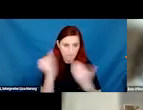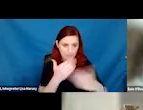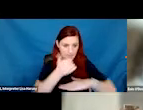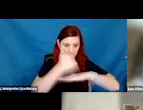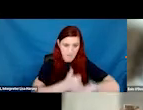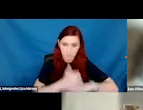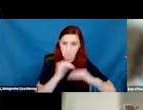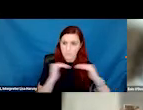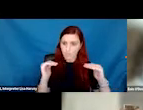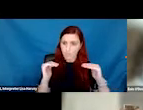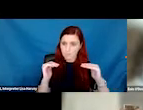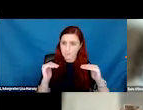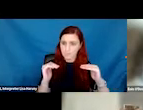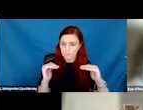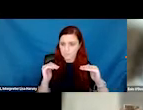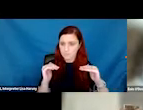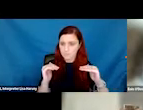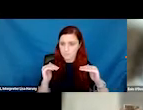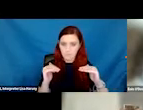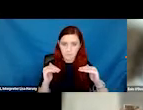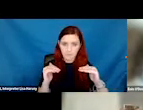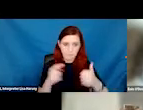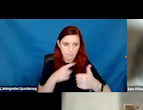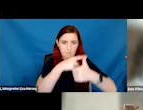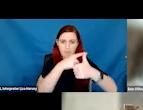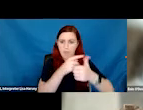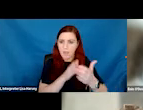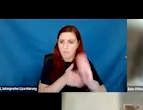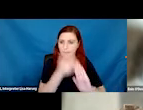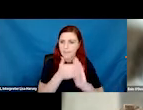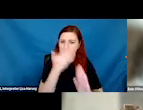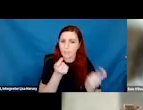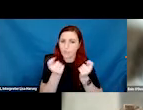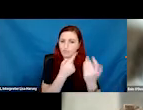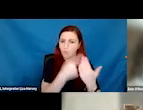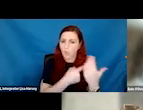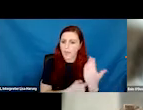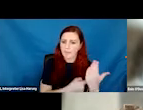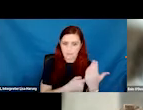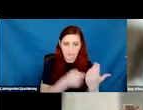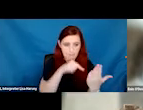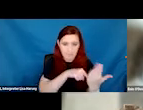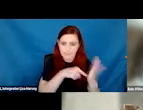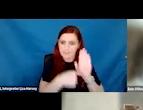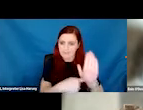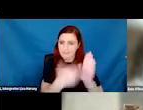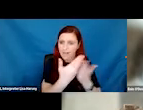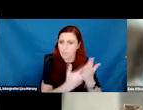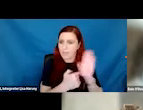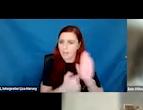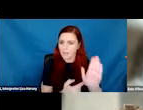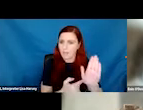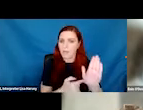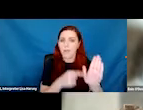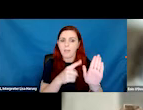standards. At the head of it, the Building Control Act, providing the enabling legislation, giving rise to the